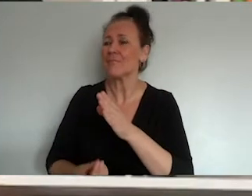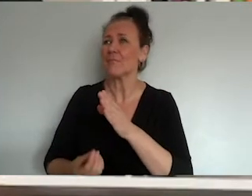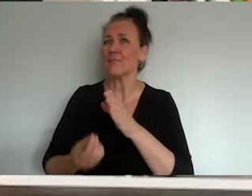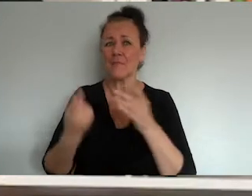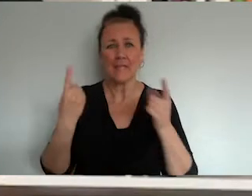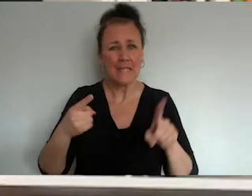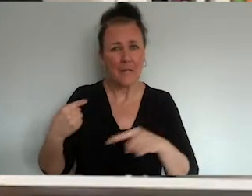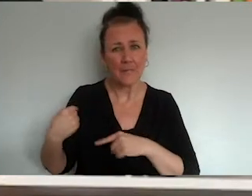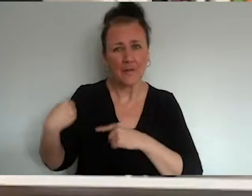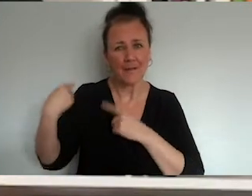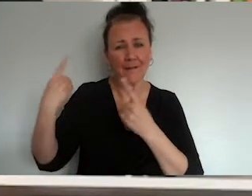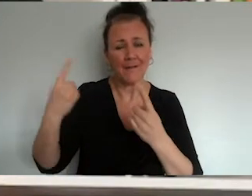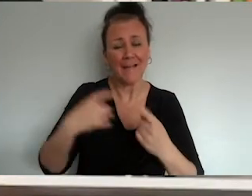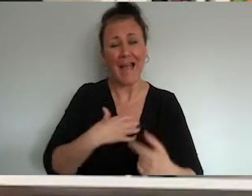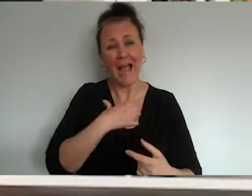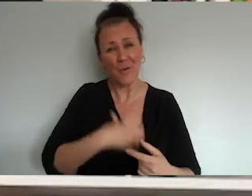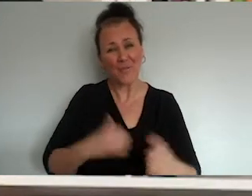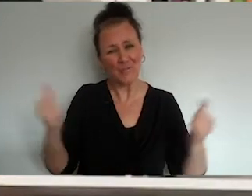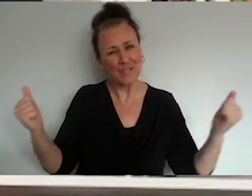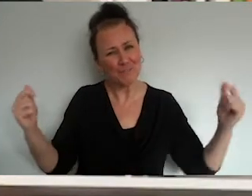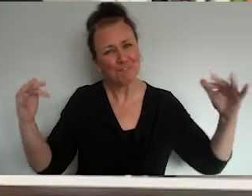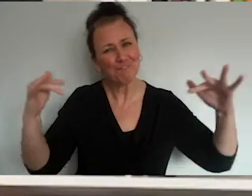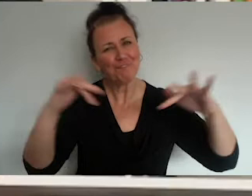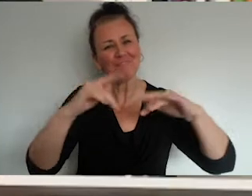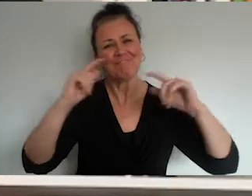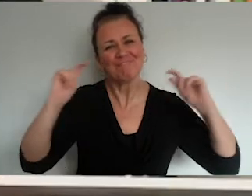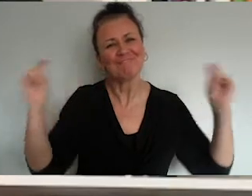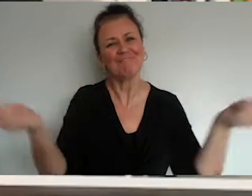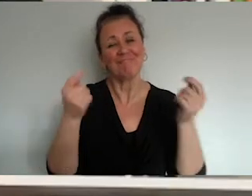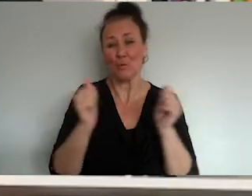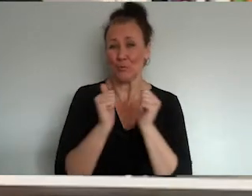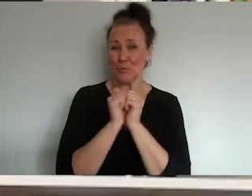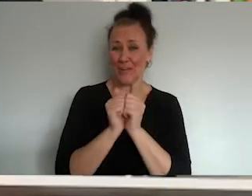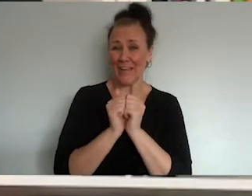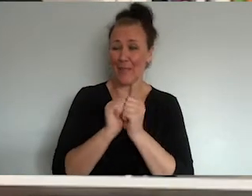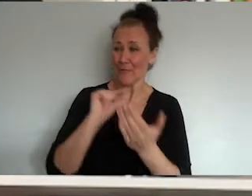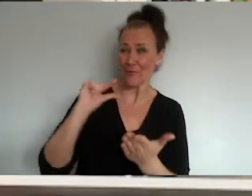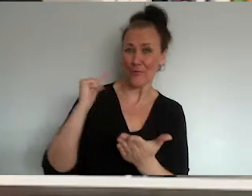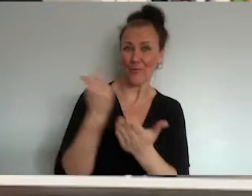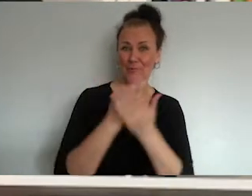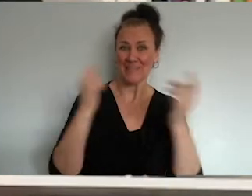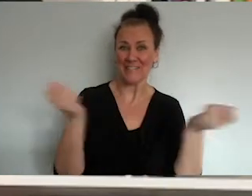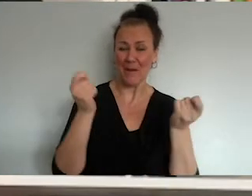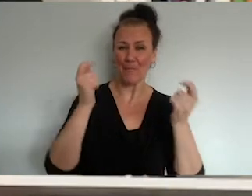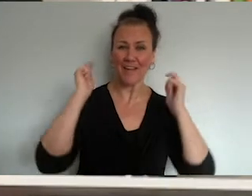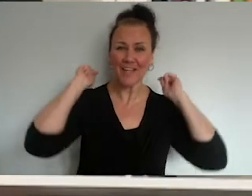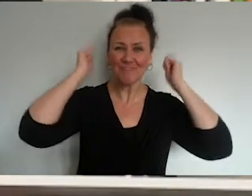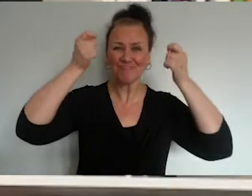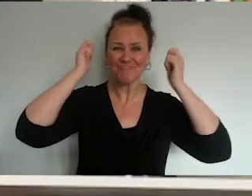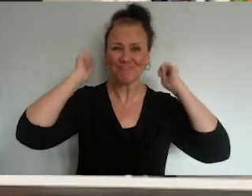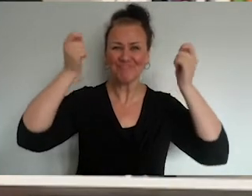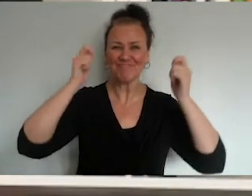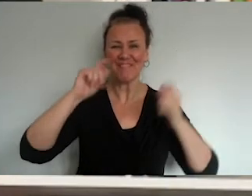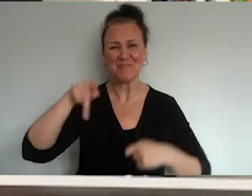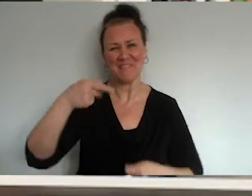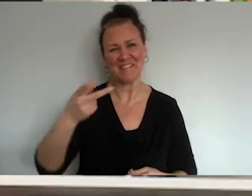wish we could all experience the joy of live in-person convocations and doctoral hooding